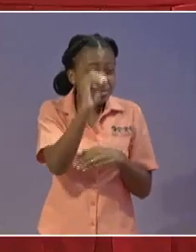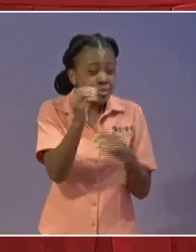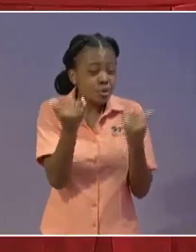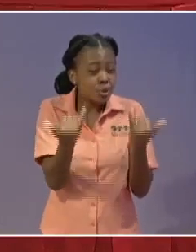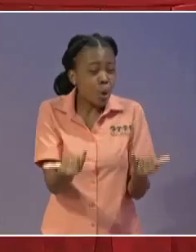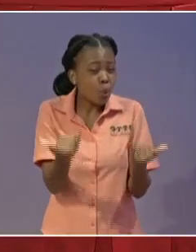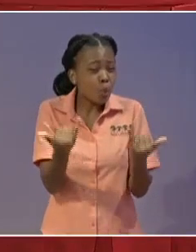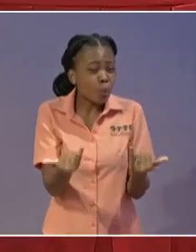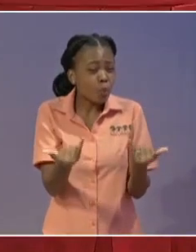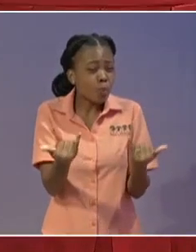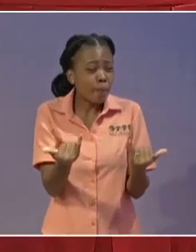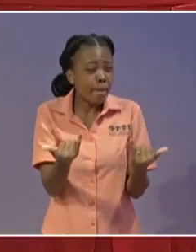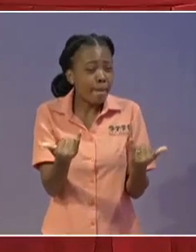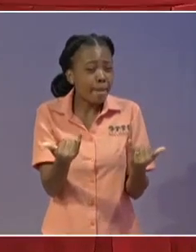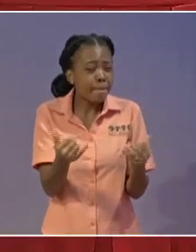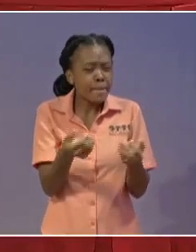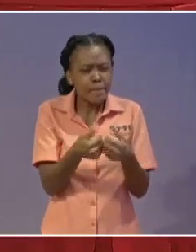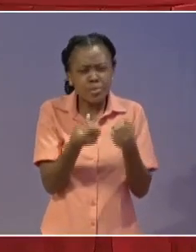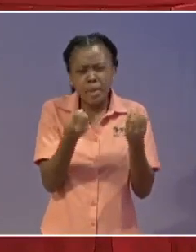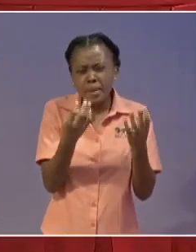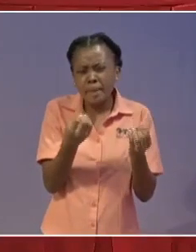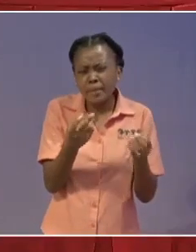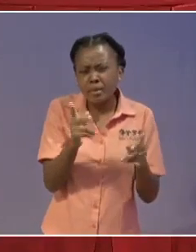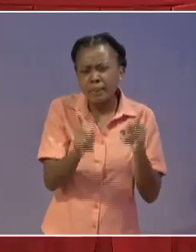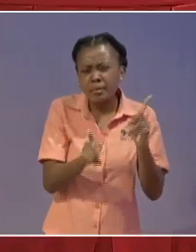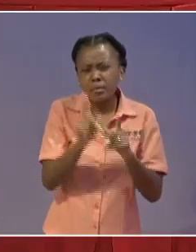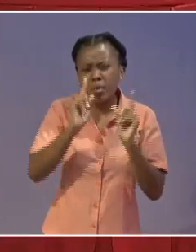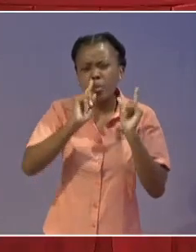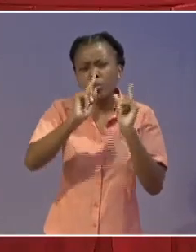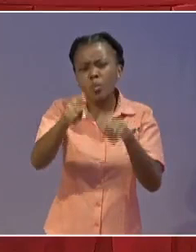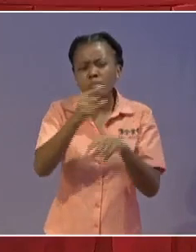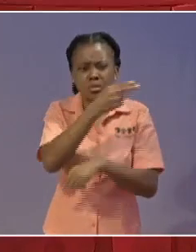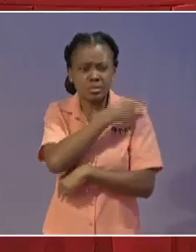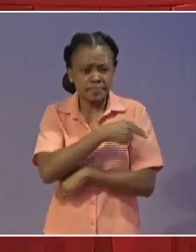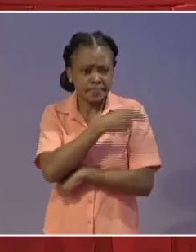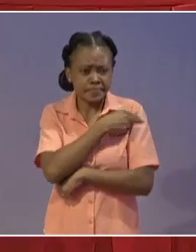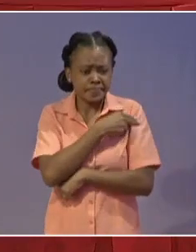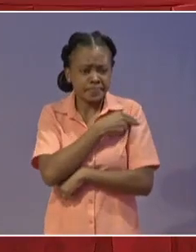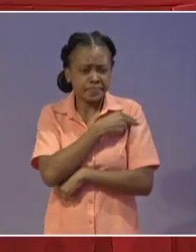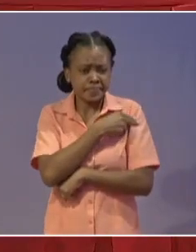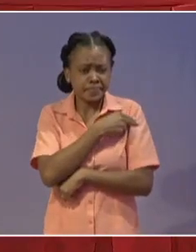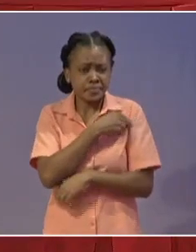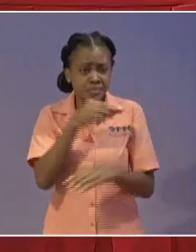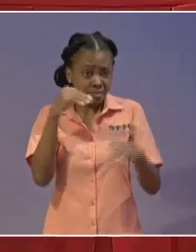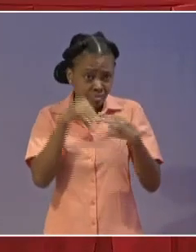cases of how many have been hospitalized and so on, as well as have we had any Omicron deaths?